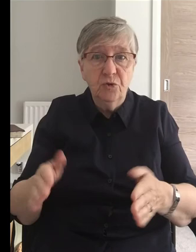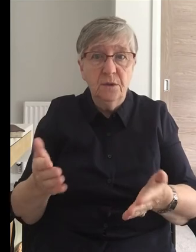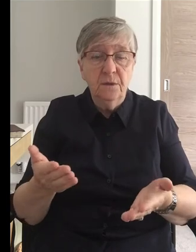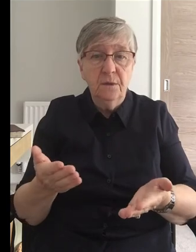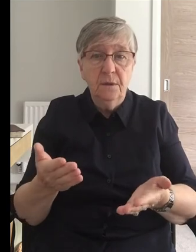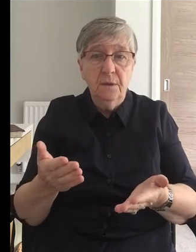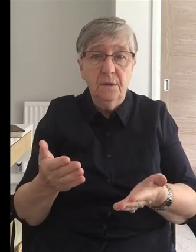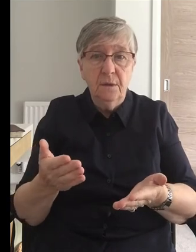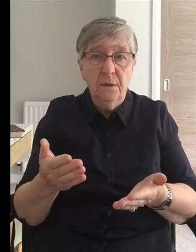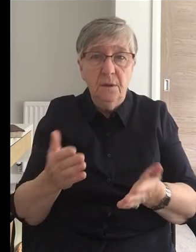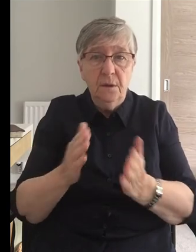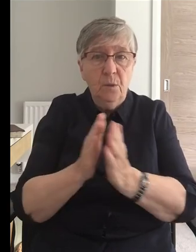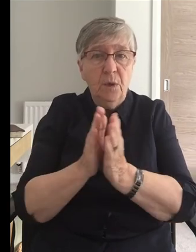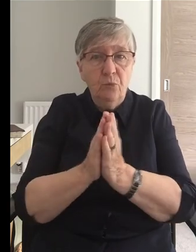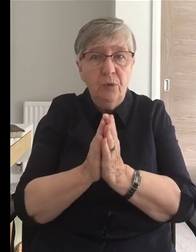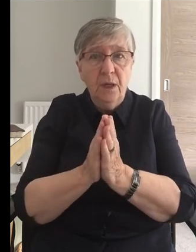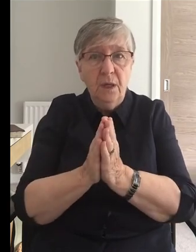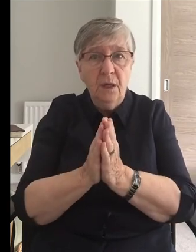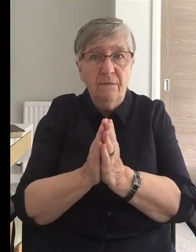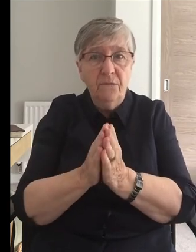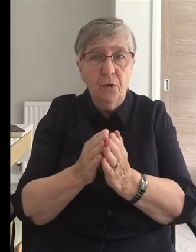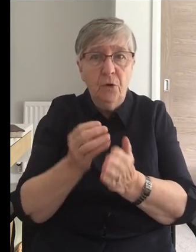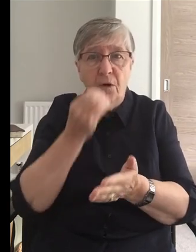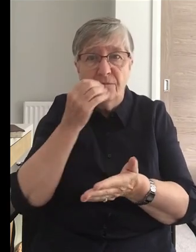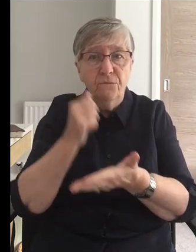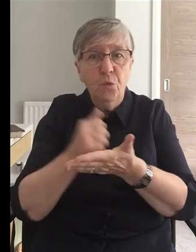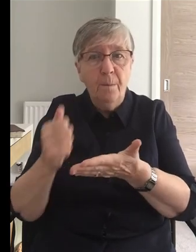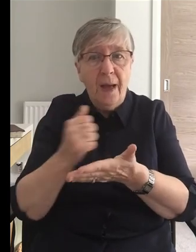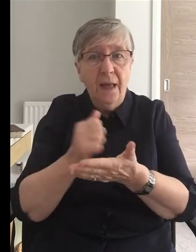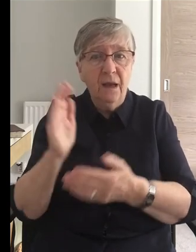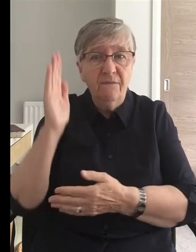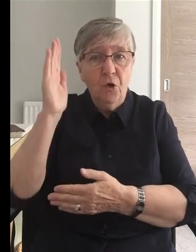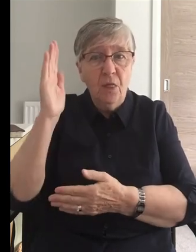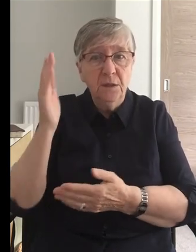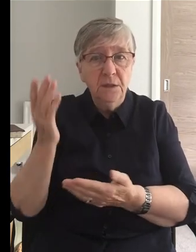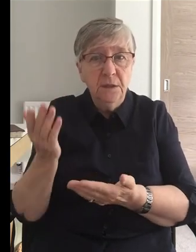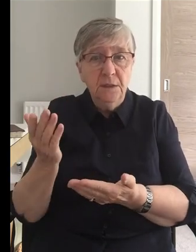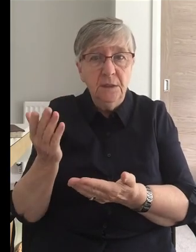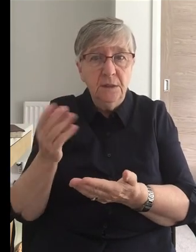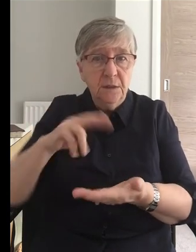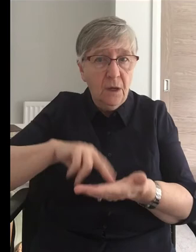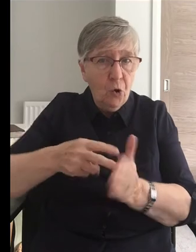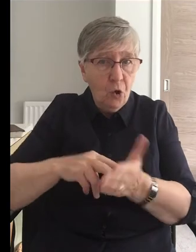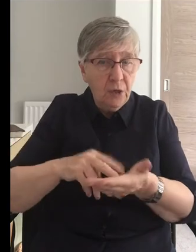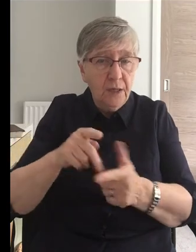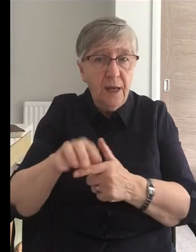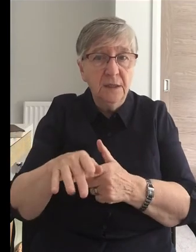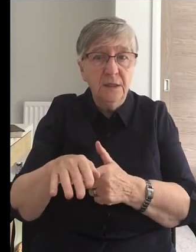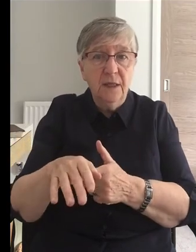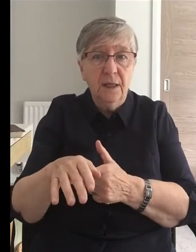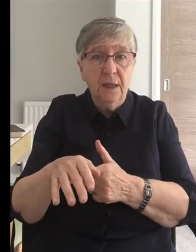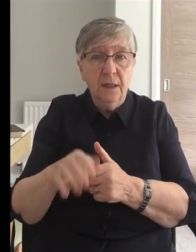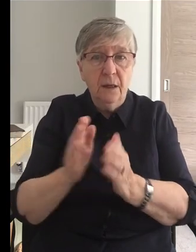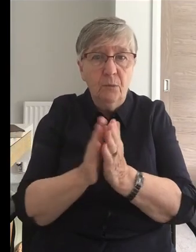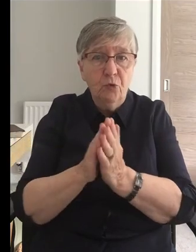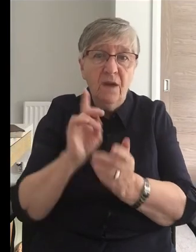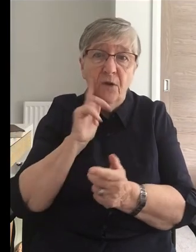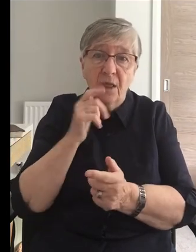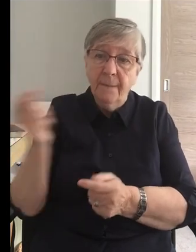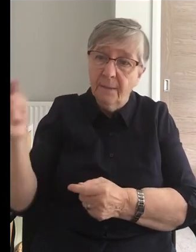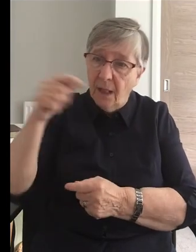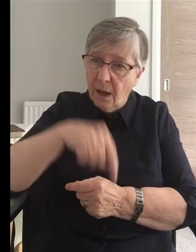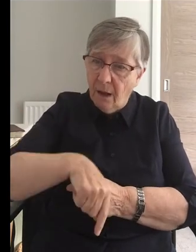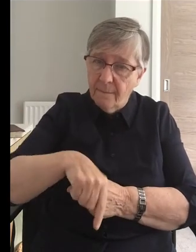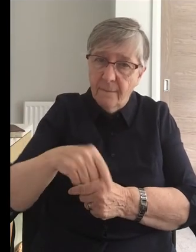We pray for our food bank volunteers and organisers. We pray for the people that use them. We pray that you